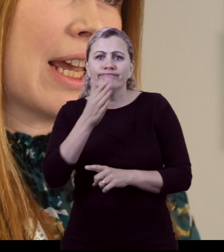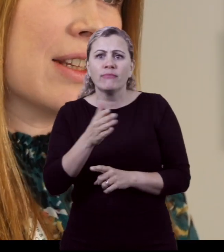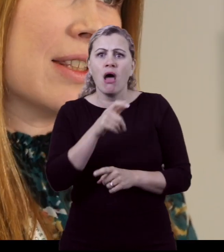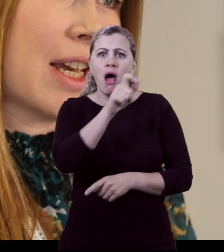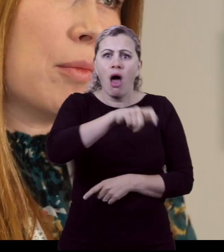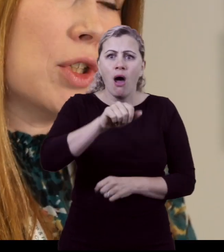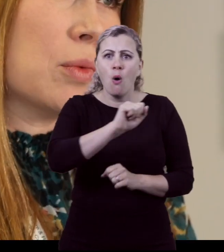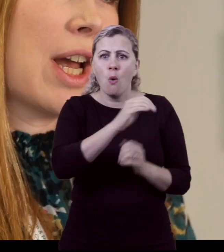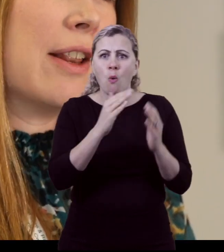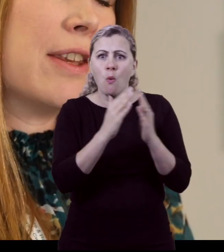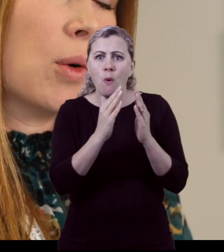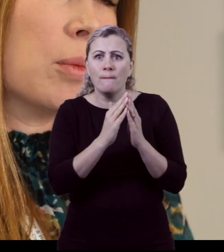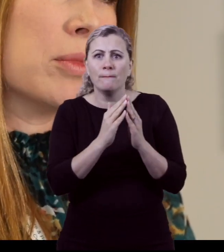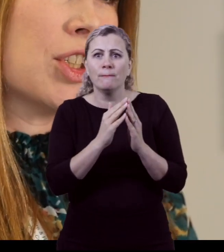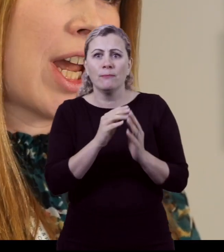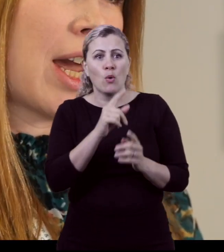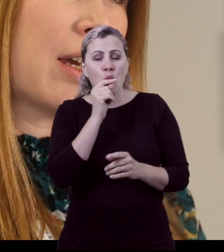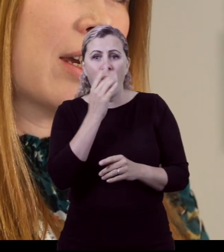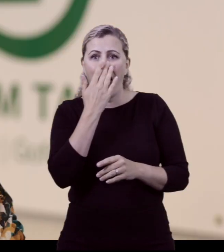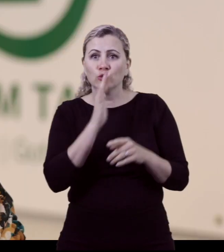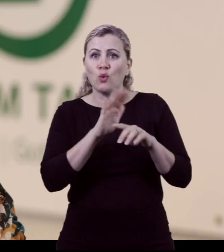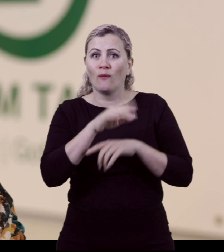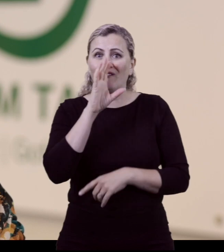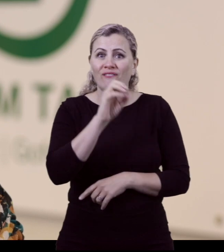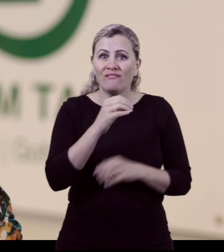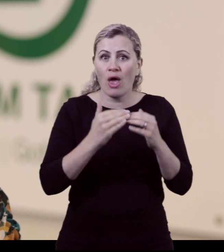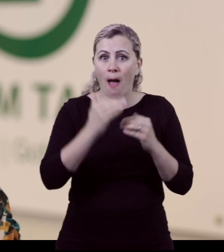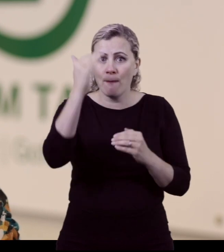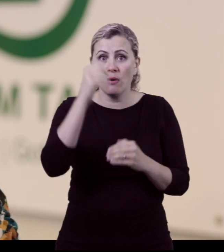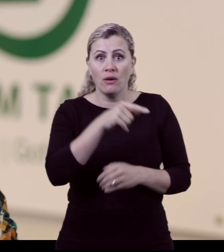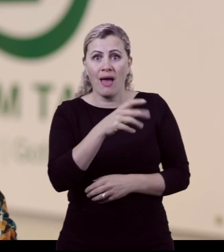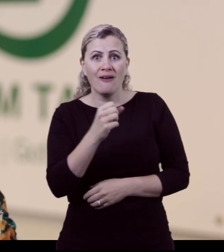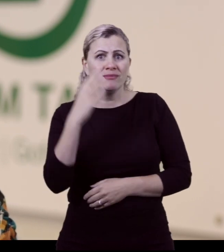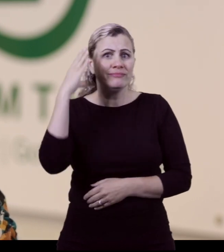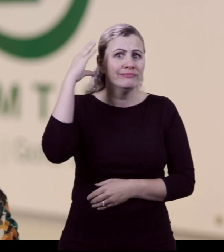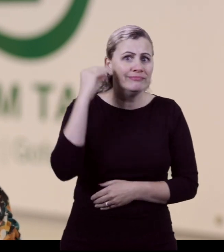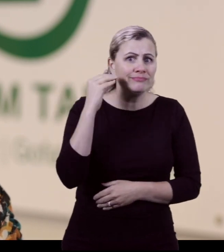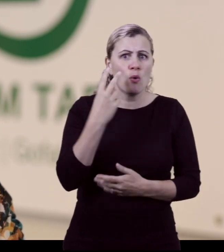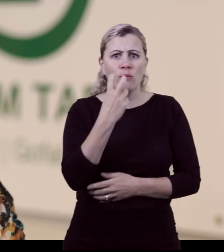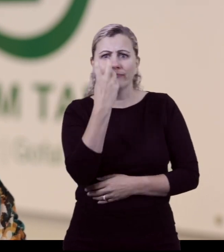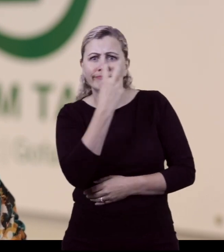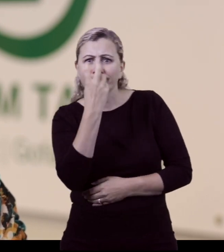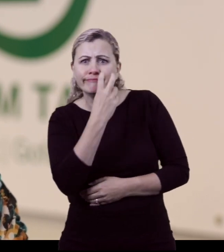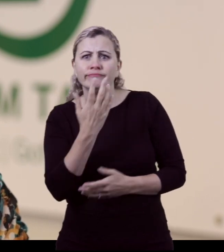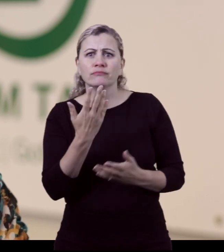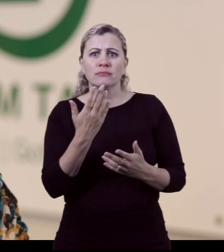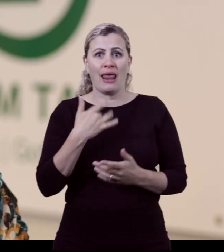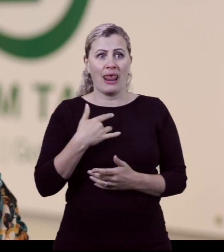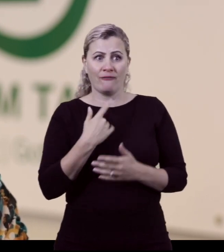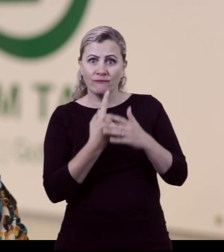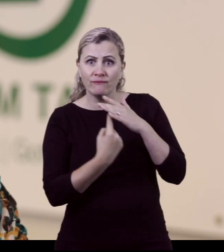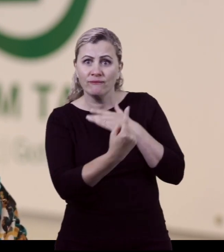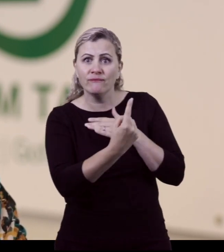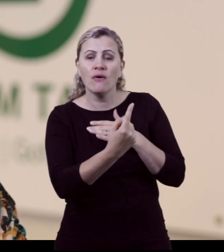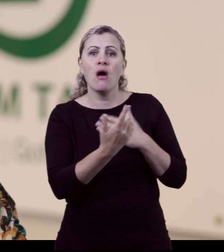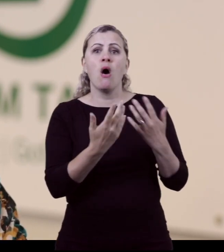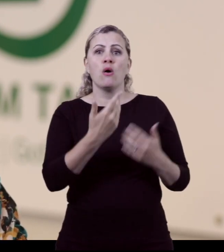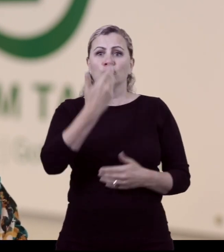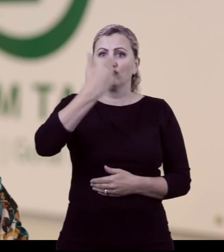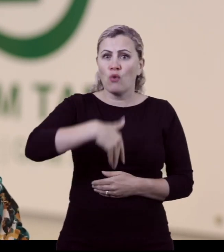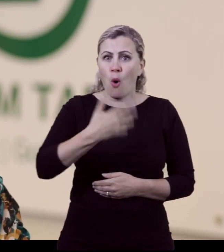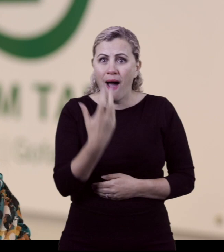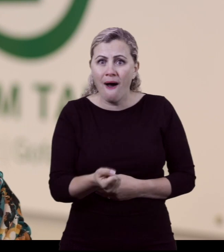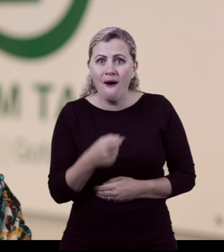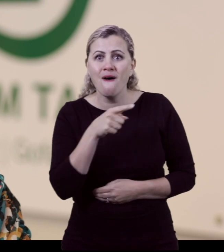visit clients then, we do a healthy homes check, we go in and check the house and then we do a thorough sensory assessment